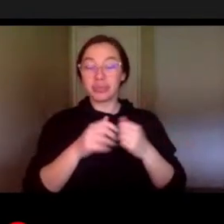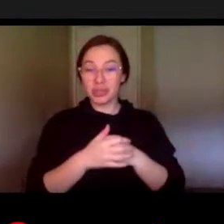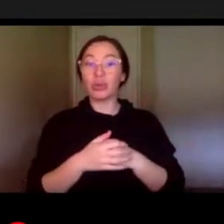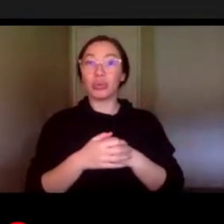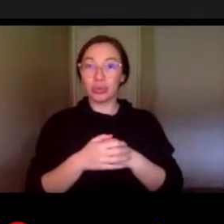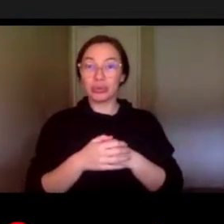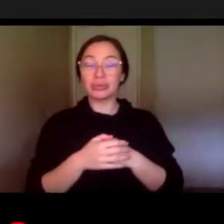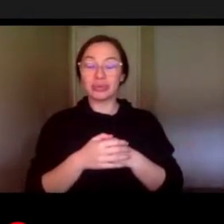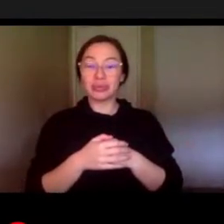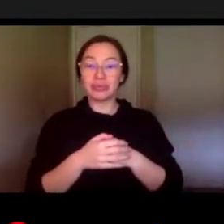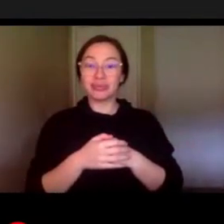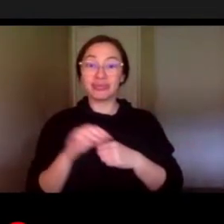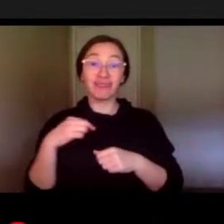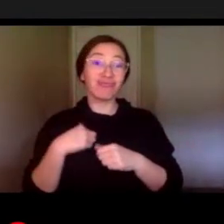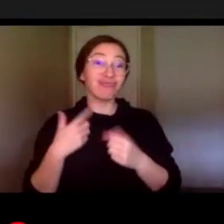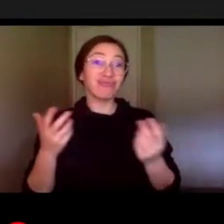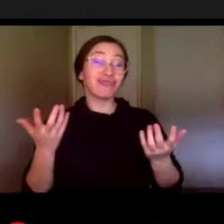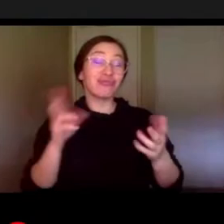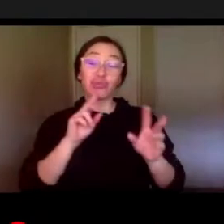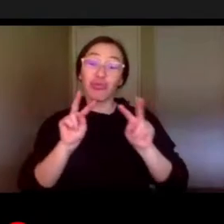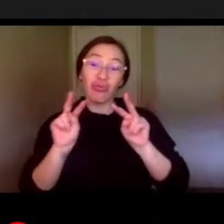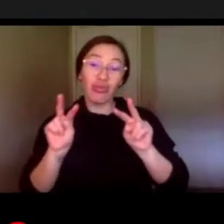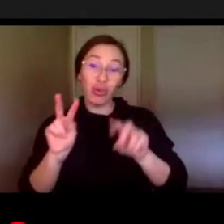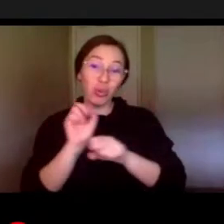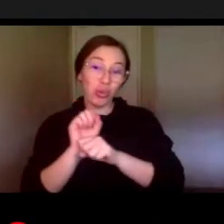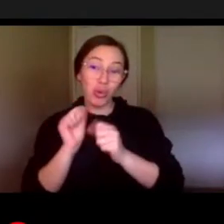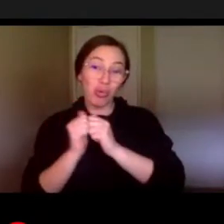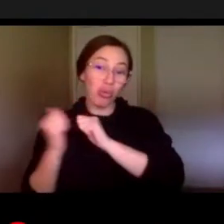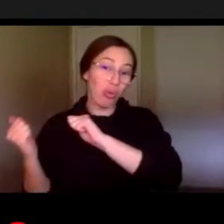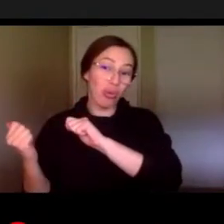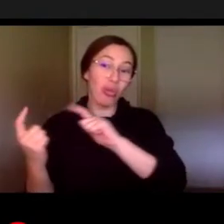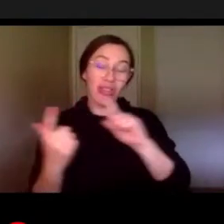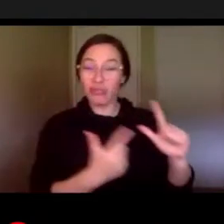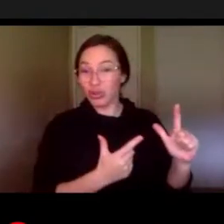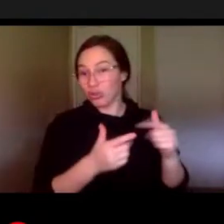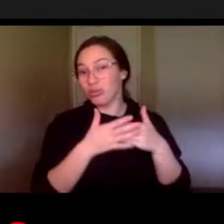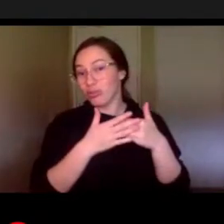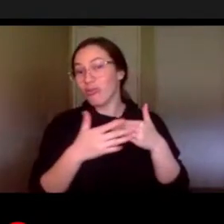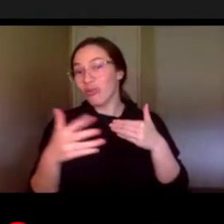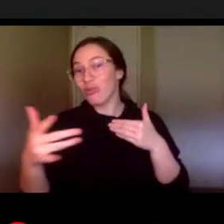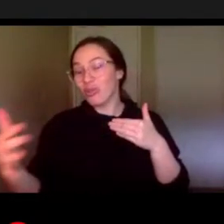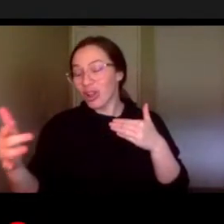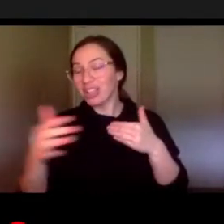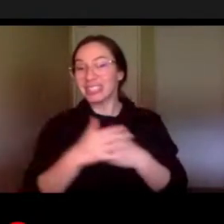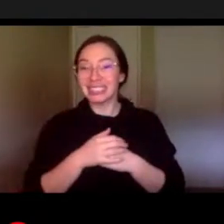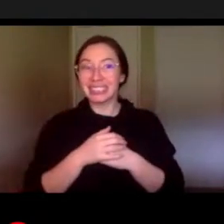And so I just look forward to continue working with all of you moving forward. I mean,